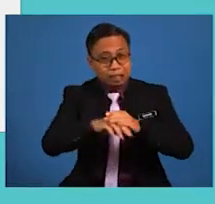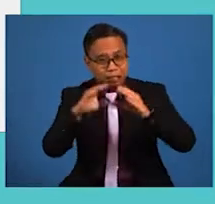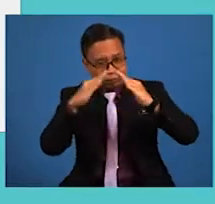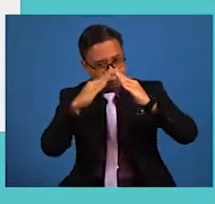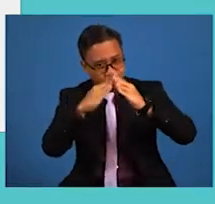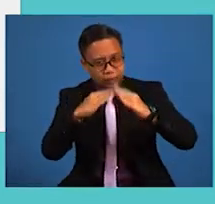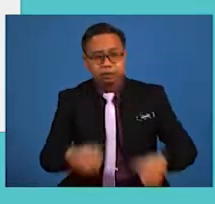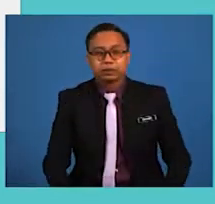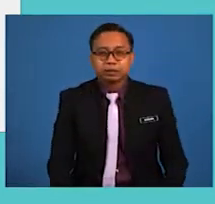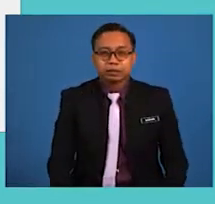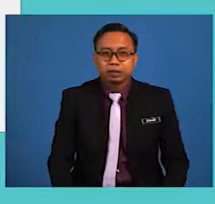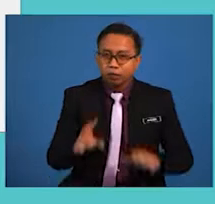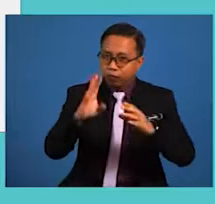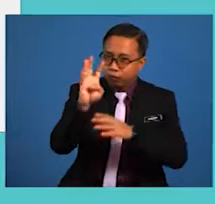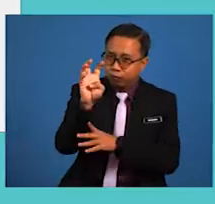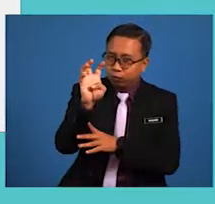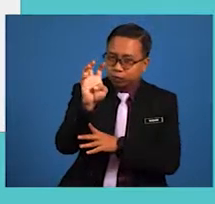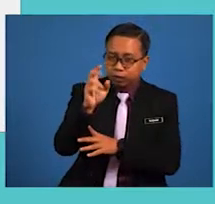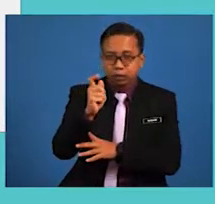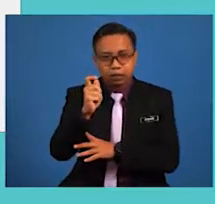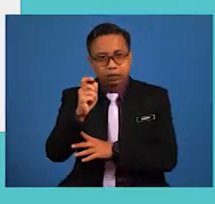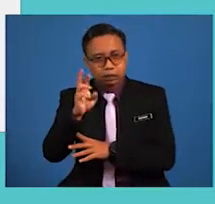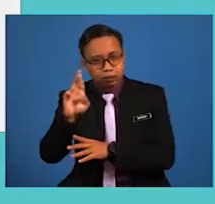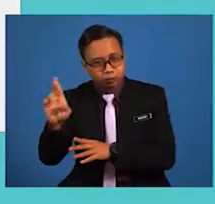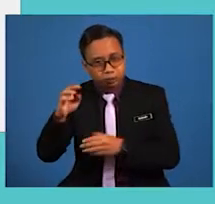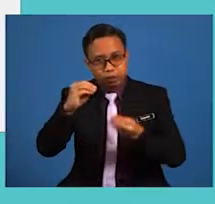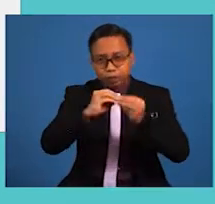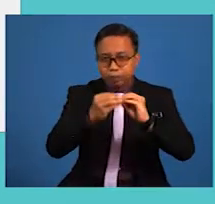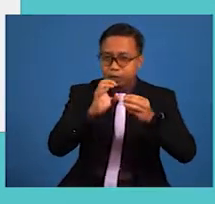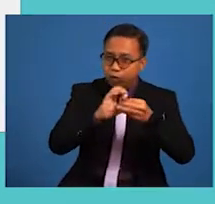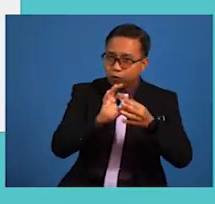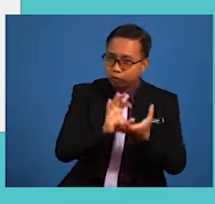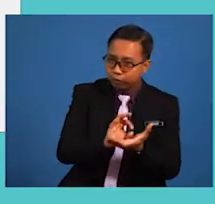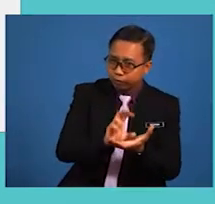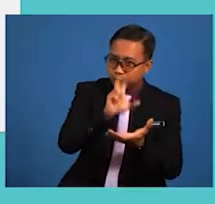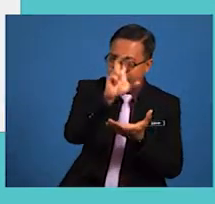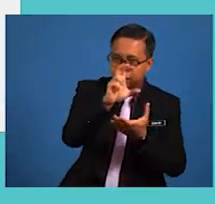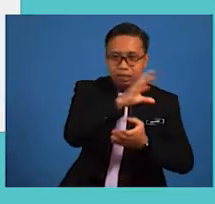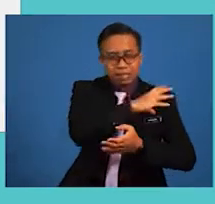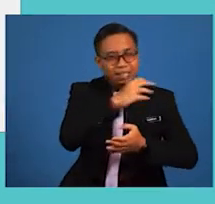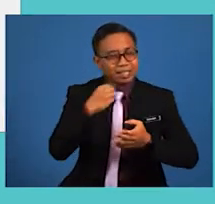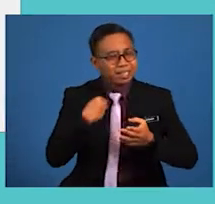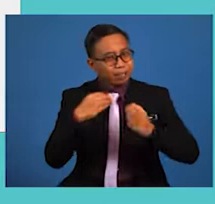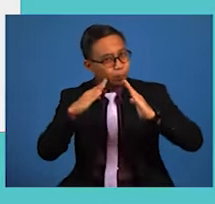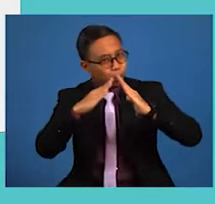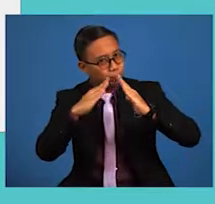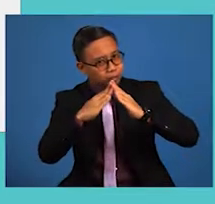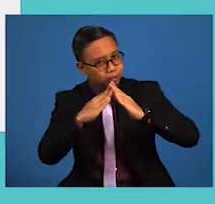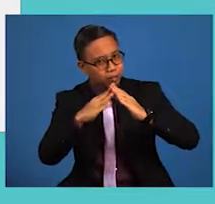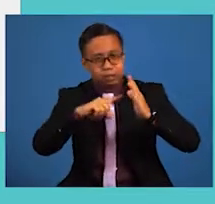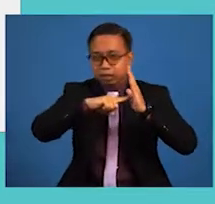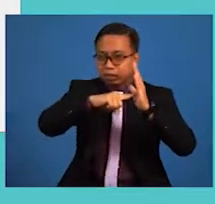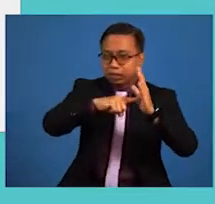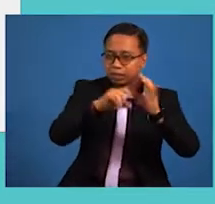Remember, 40,000 represent the number of investors, and properties indicates